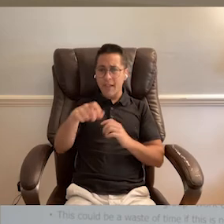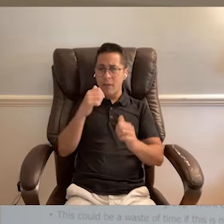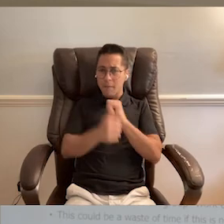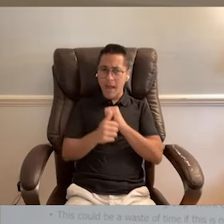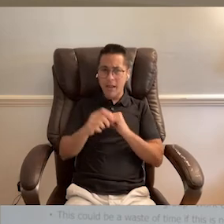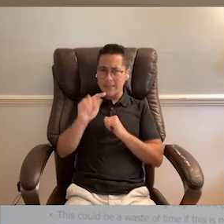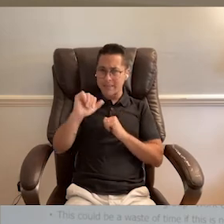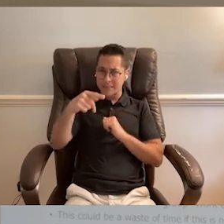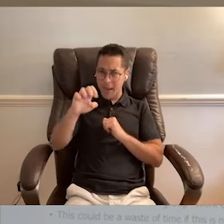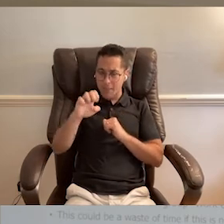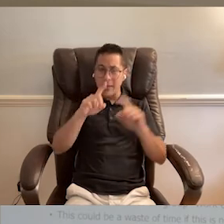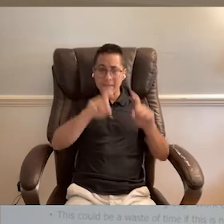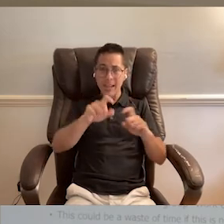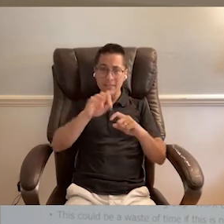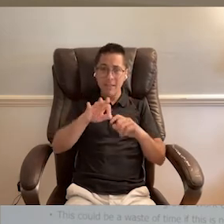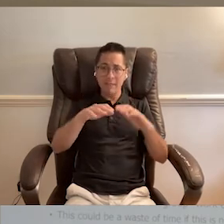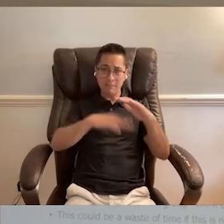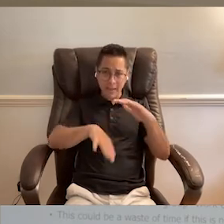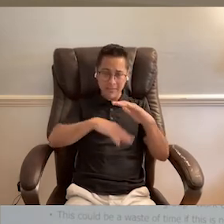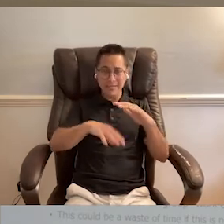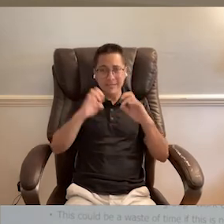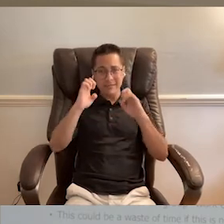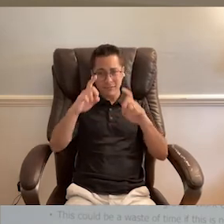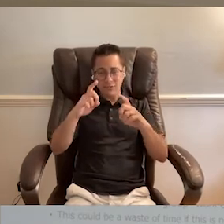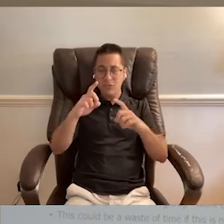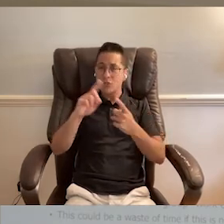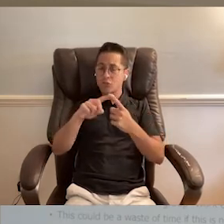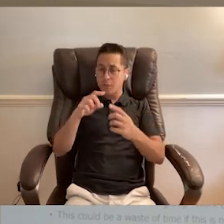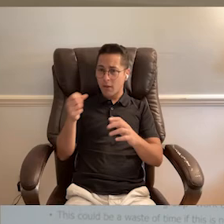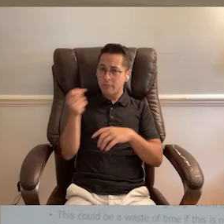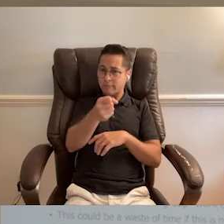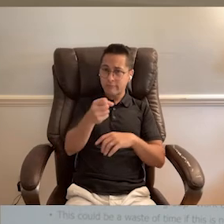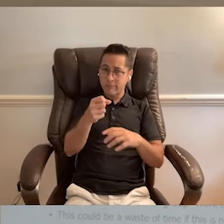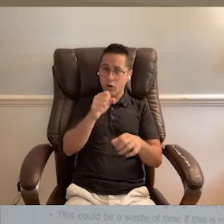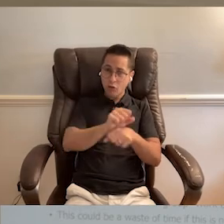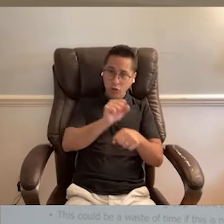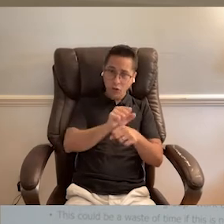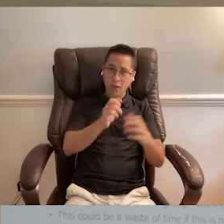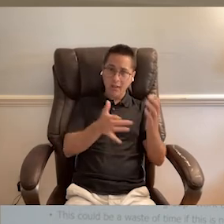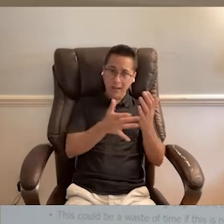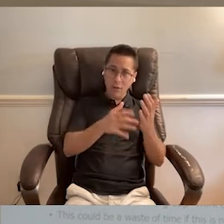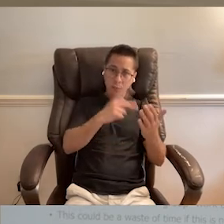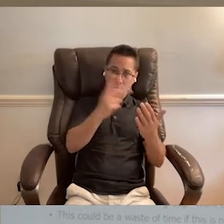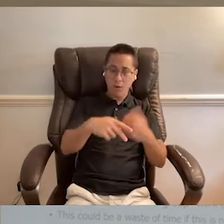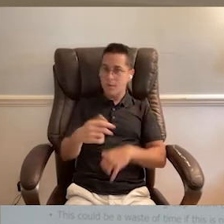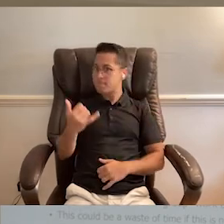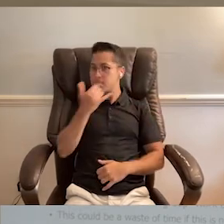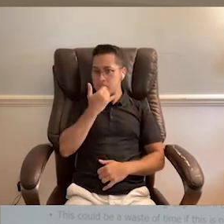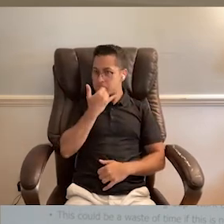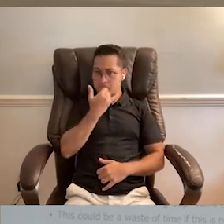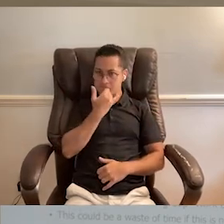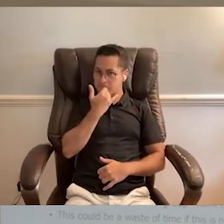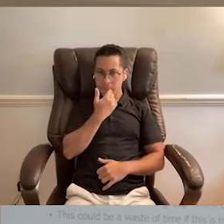of basic education, to be enrolled in a career and technical programs. Wrong, wrong, wrong. This is